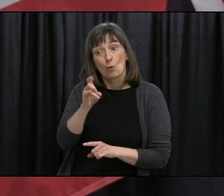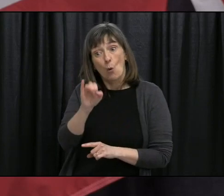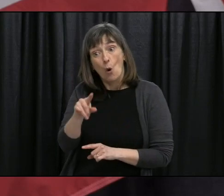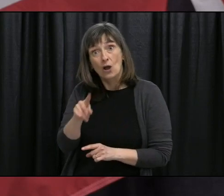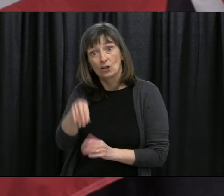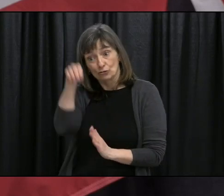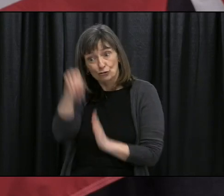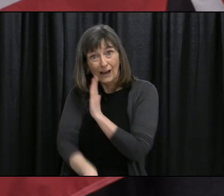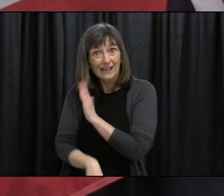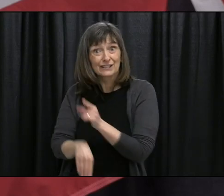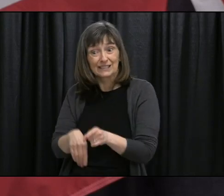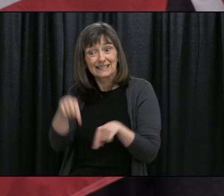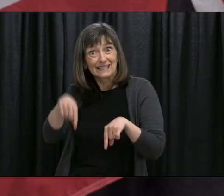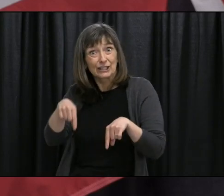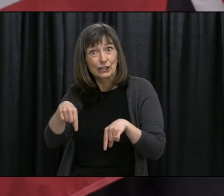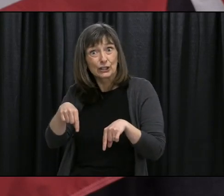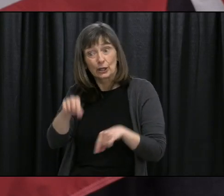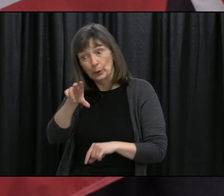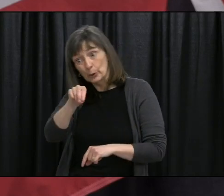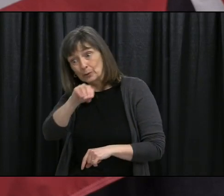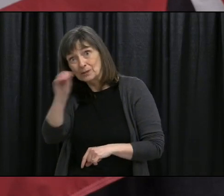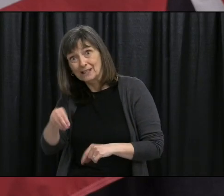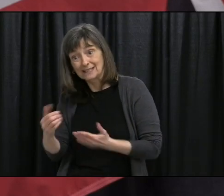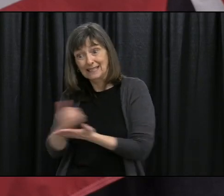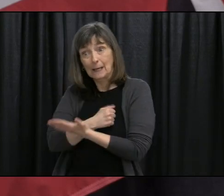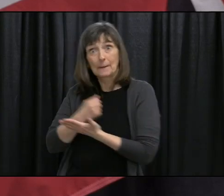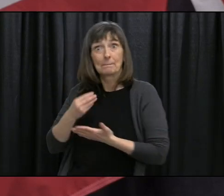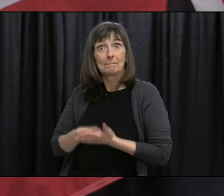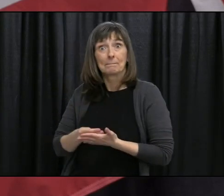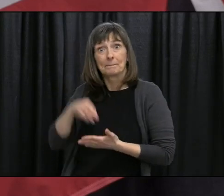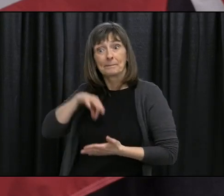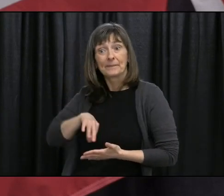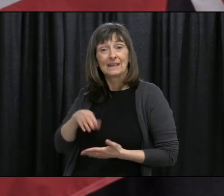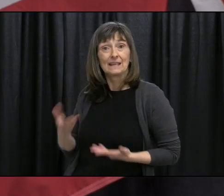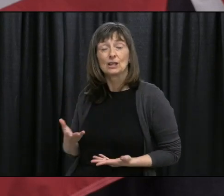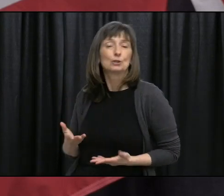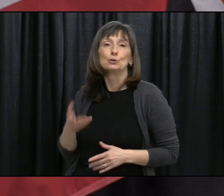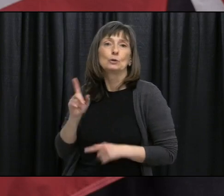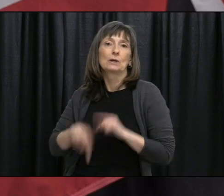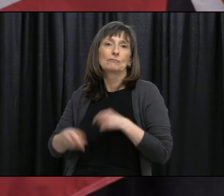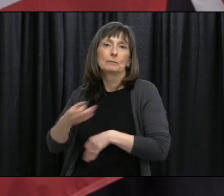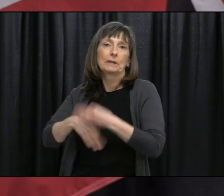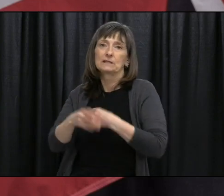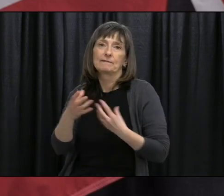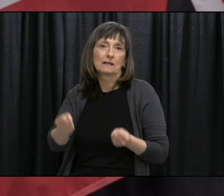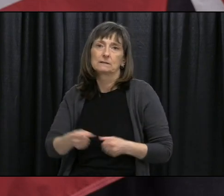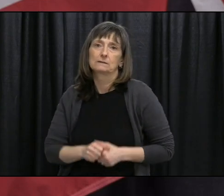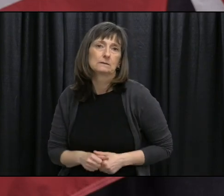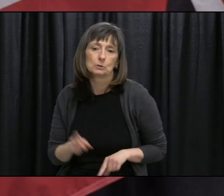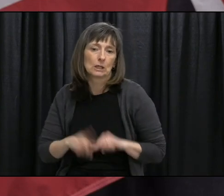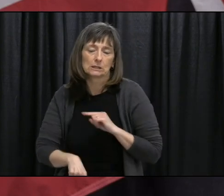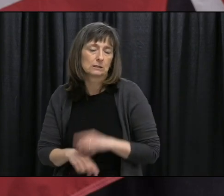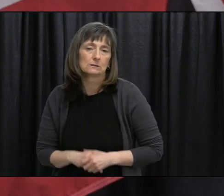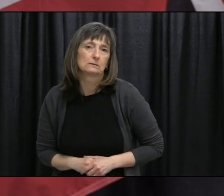Labrador and the 30% of the GDP that goes with that, you just cannot replace that very quickly.